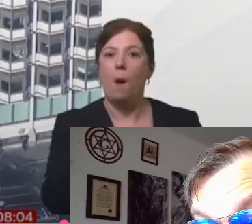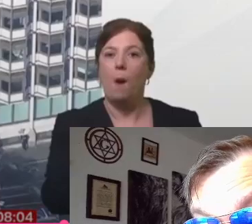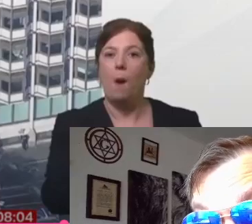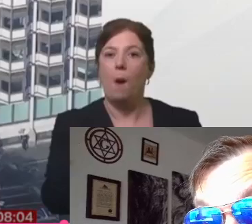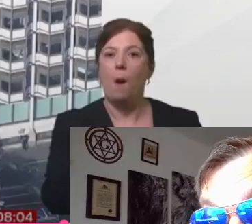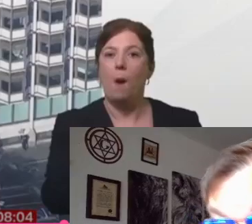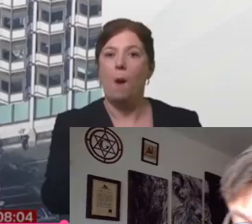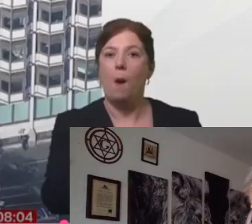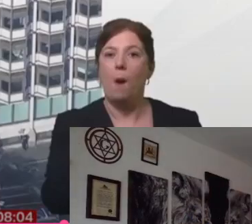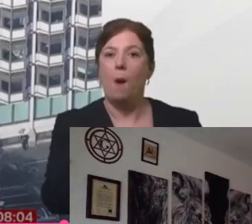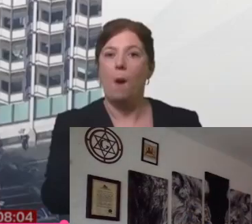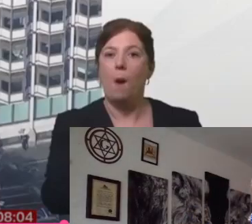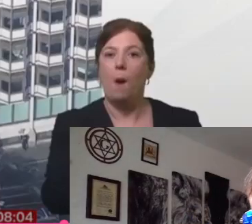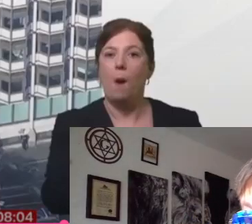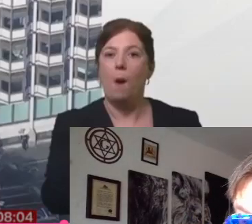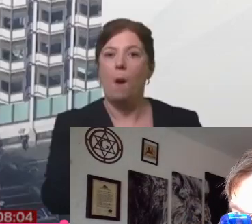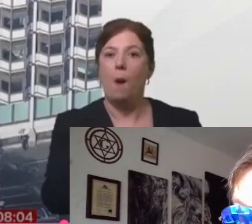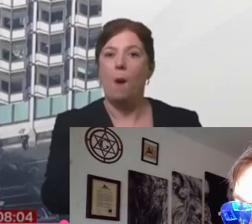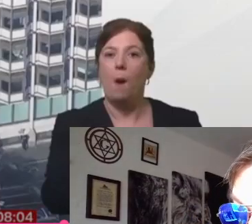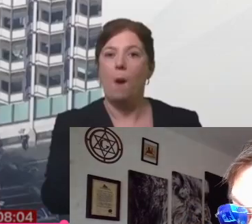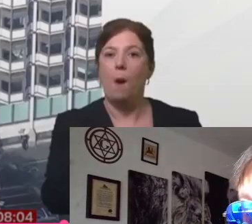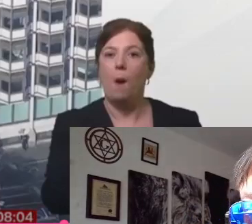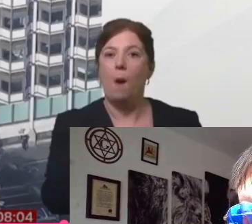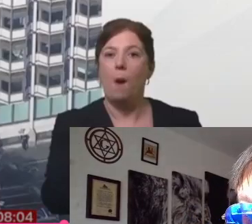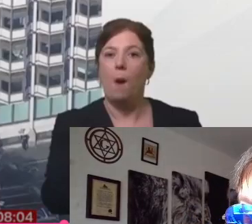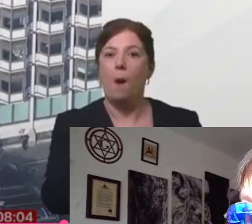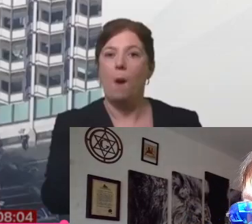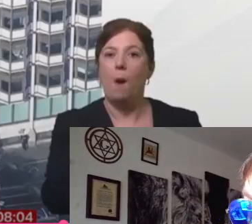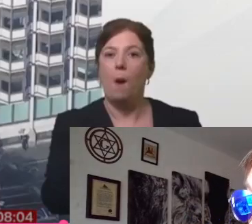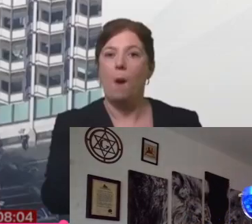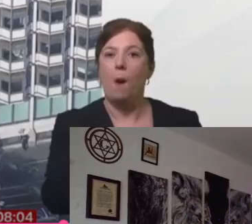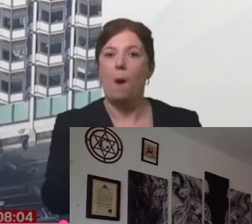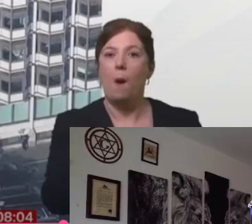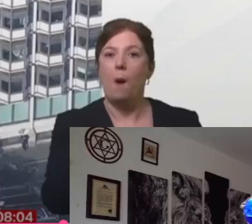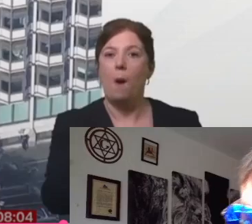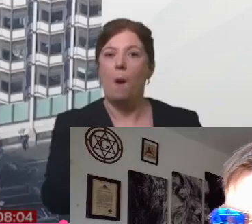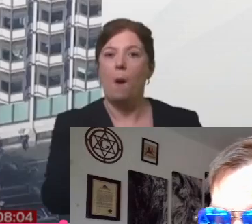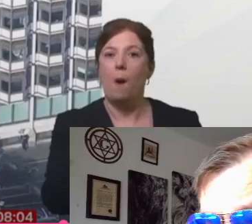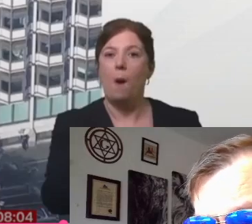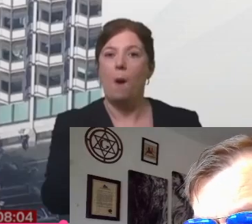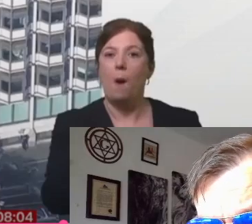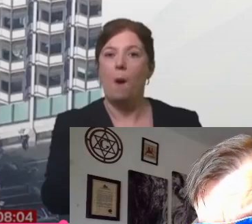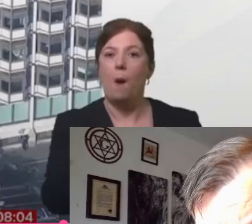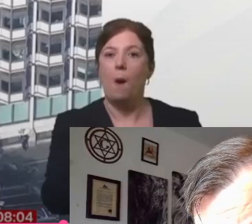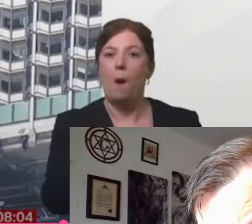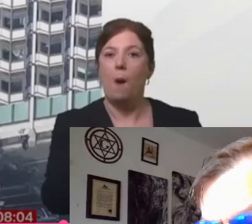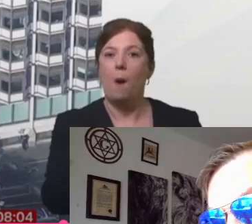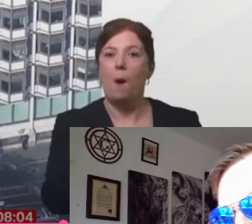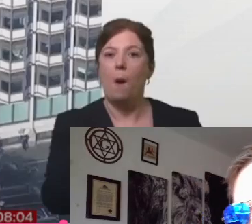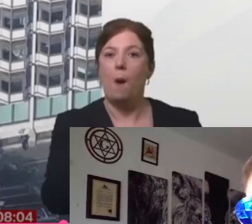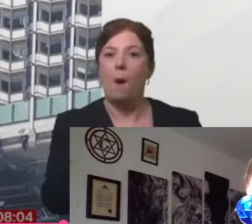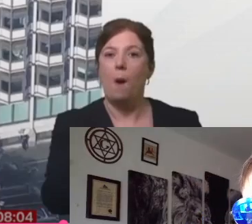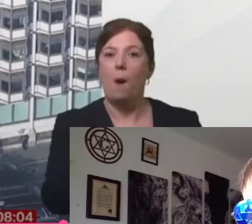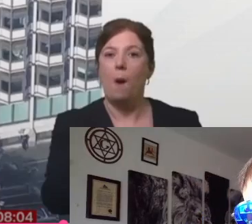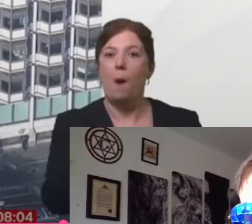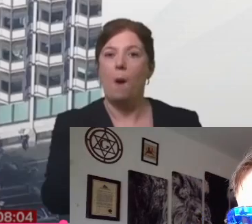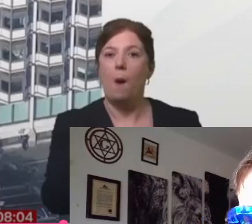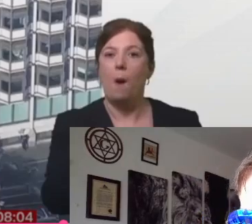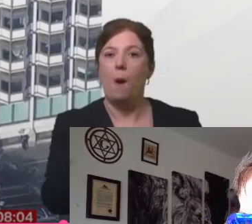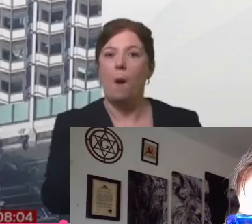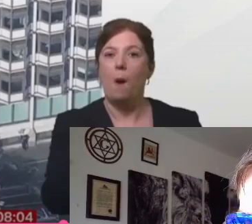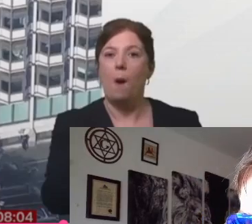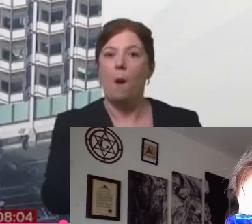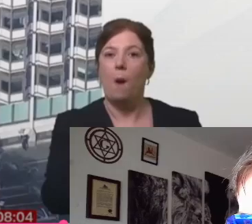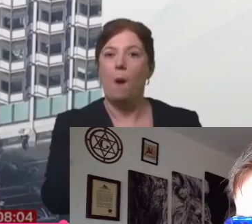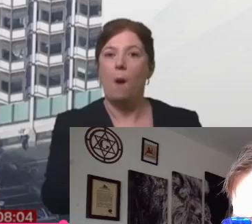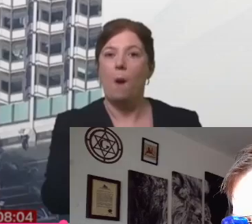stay, probably have worked in the area. So you wouldn't have like fucking George Galloway representing Rochdale. You wouldn't have Tommy Robinson